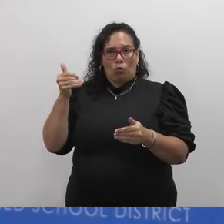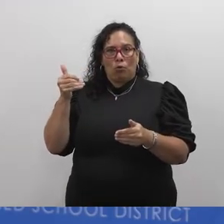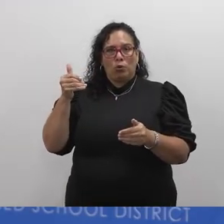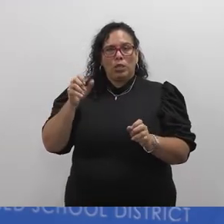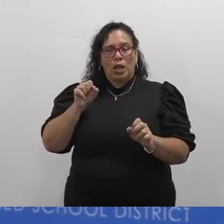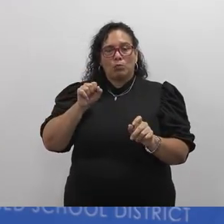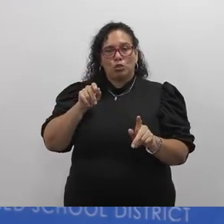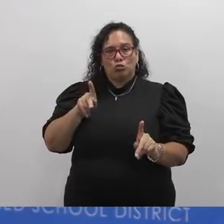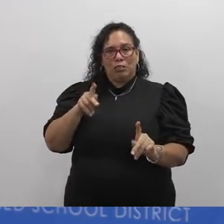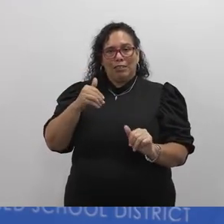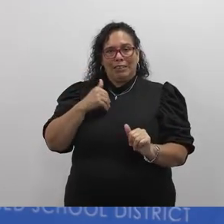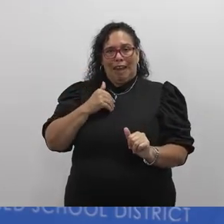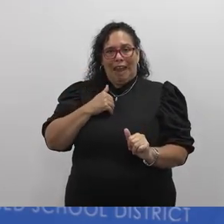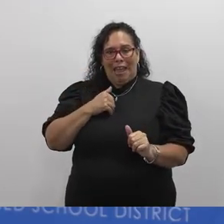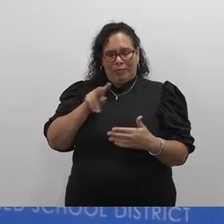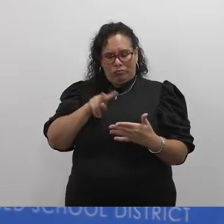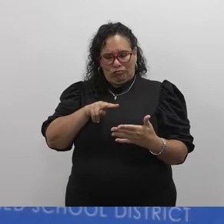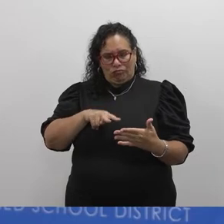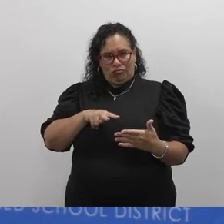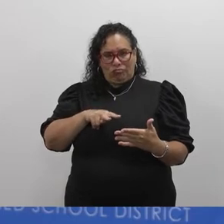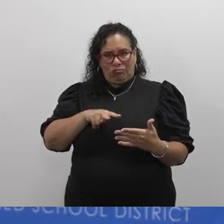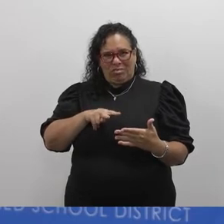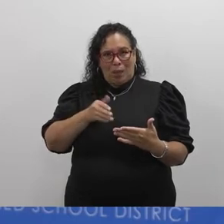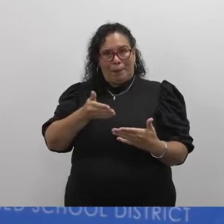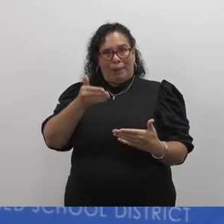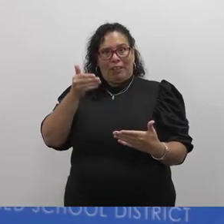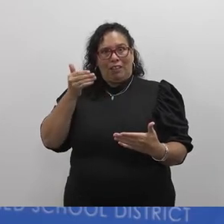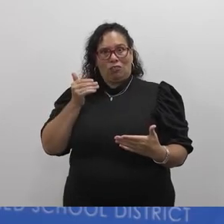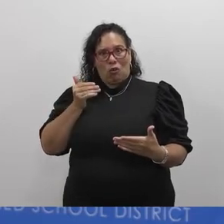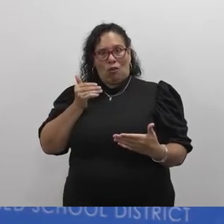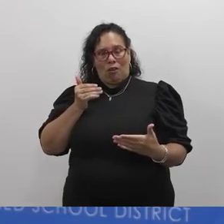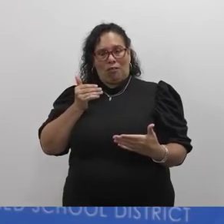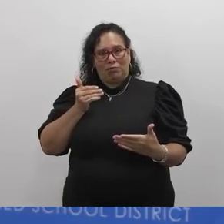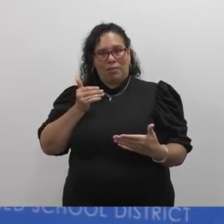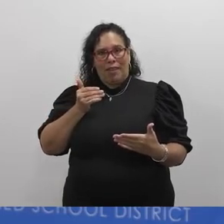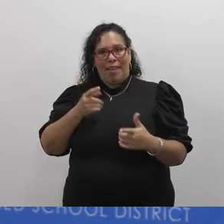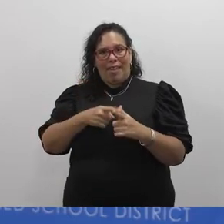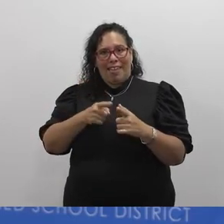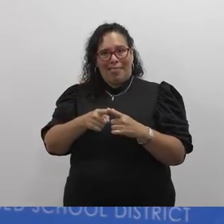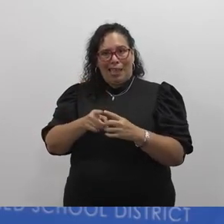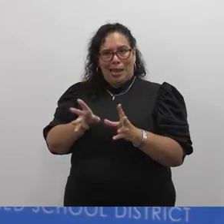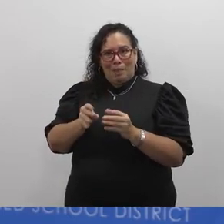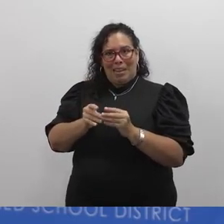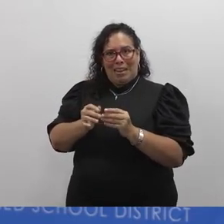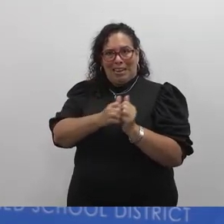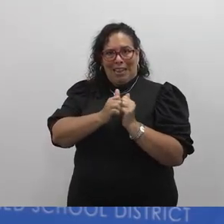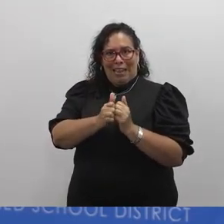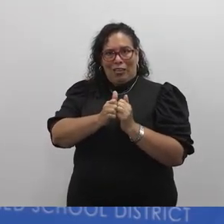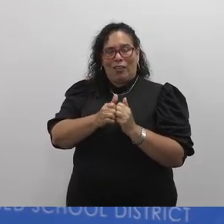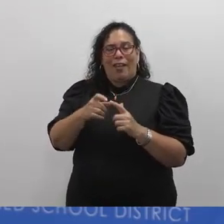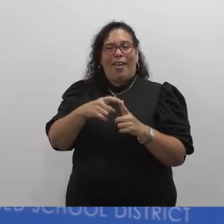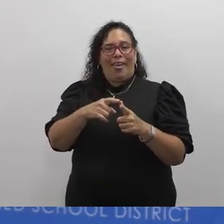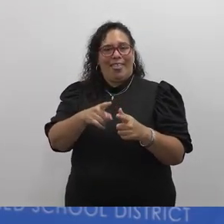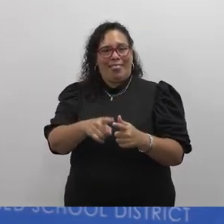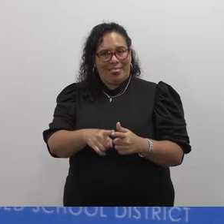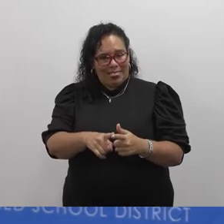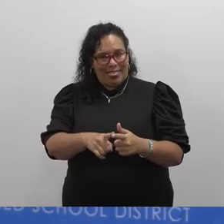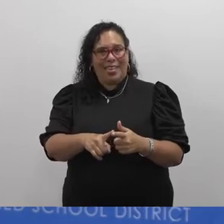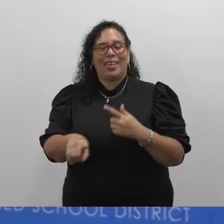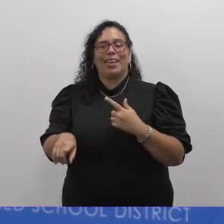have individual briefing sessions ahead of time helpful. All right, particularly like the FMP today, but